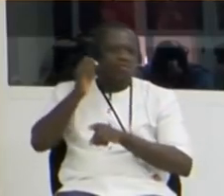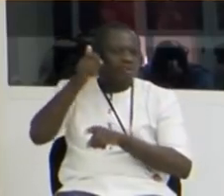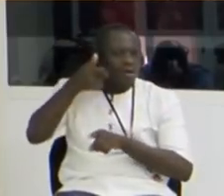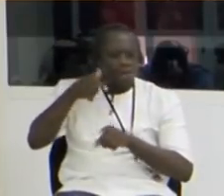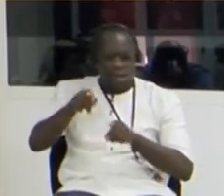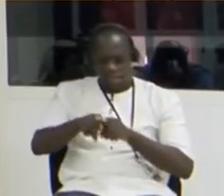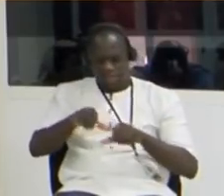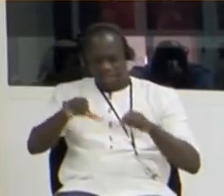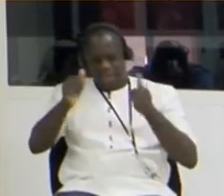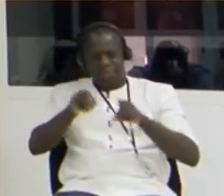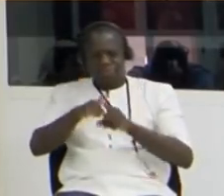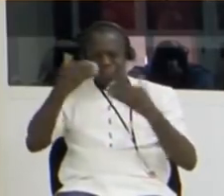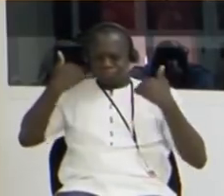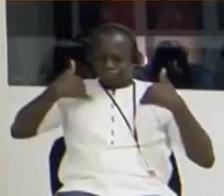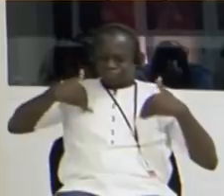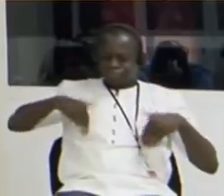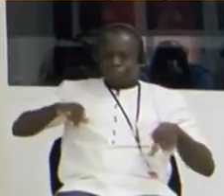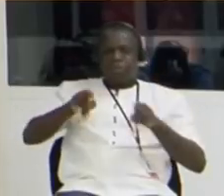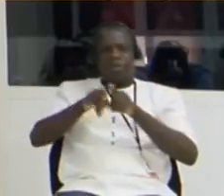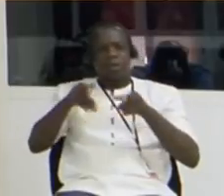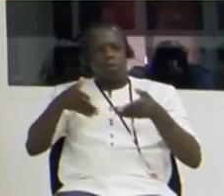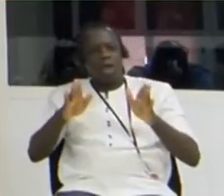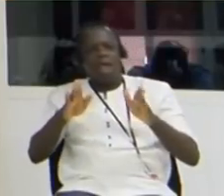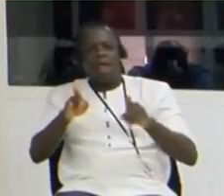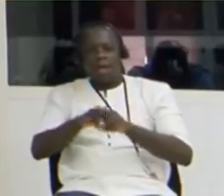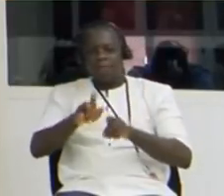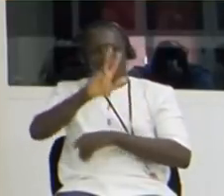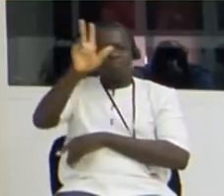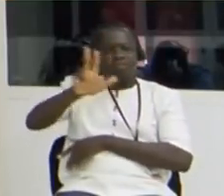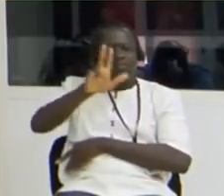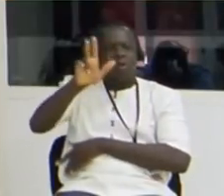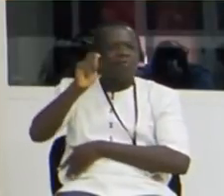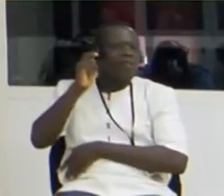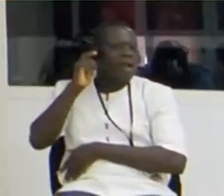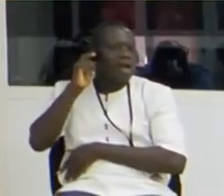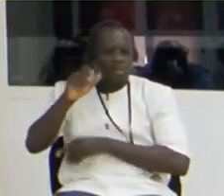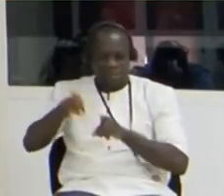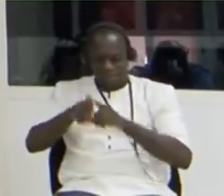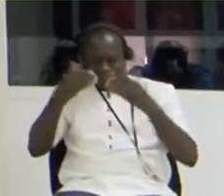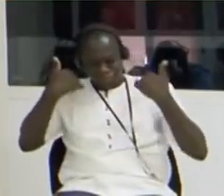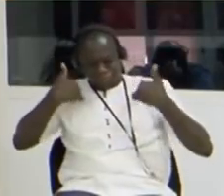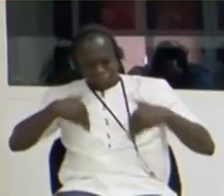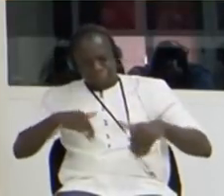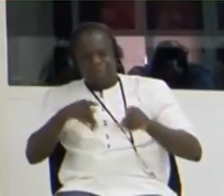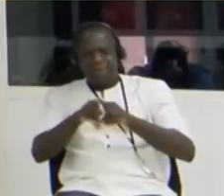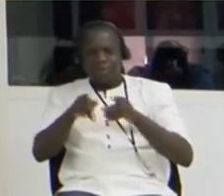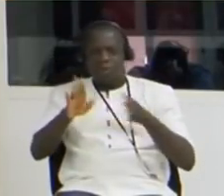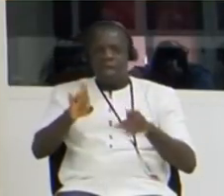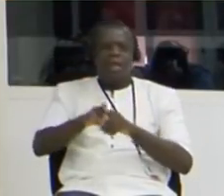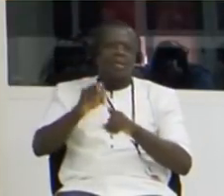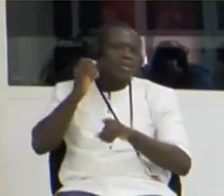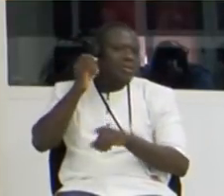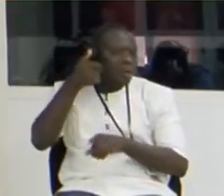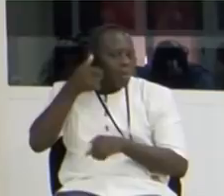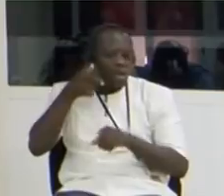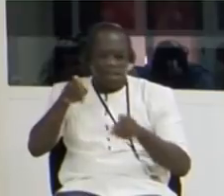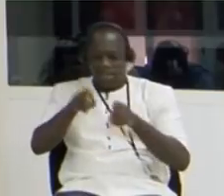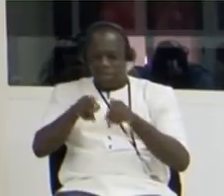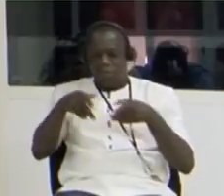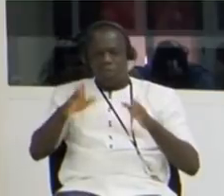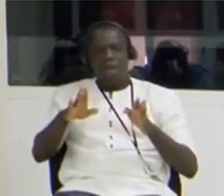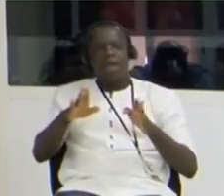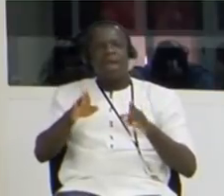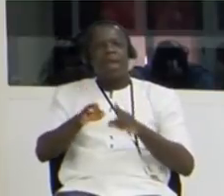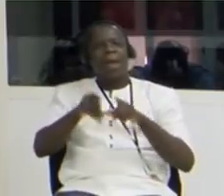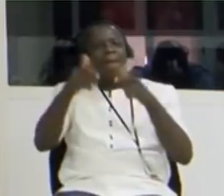come in dressed as a Sarahule, and also a Wolof girl will come and dress like a Wolof. And then the second